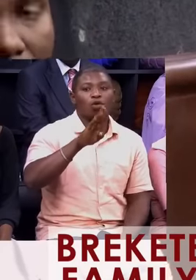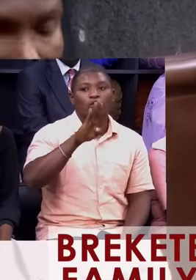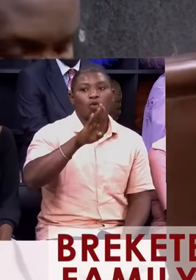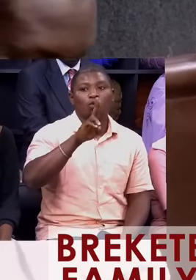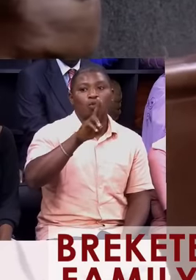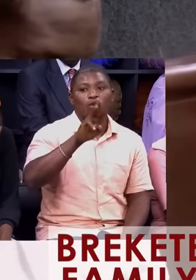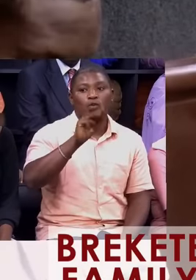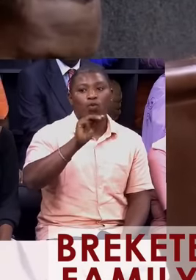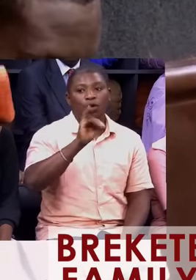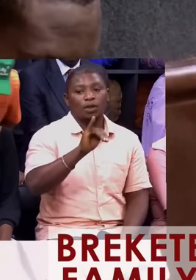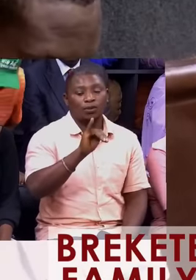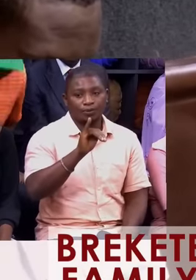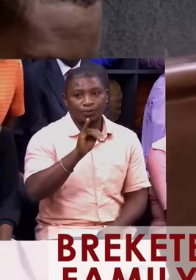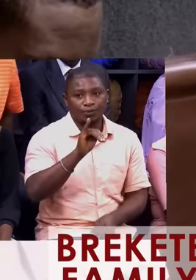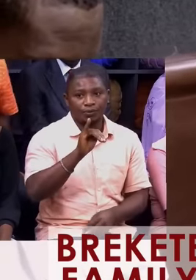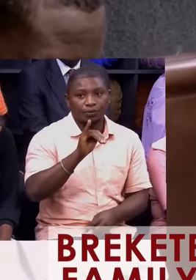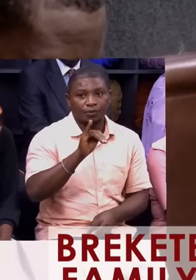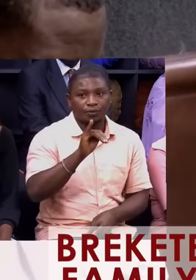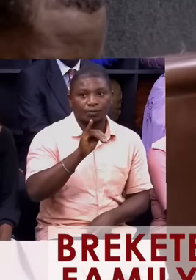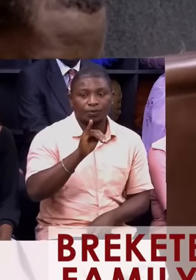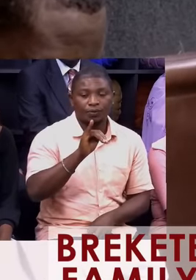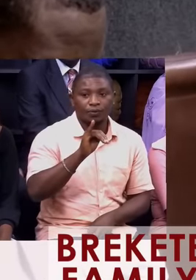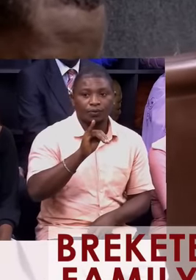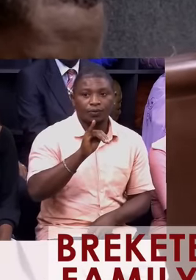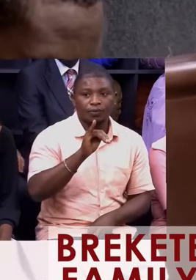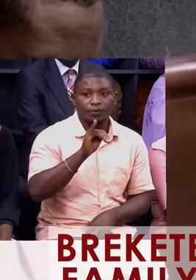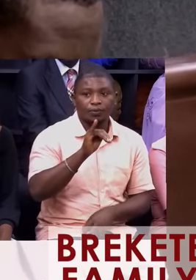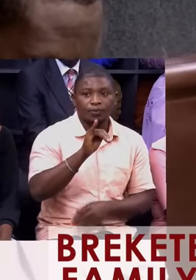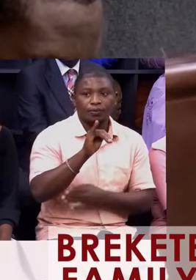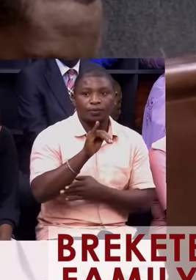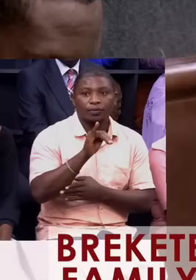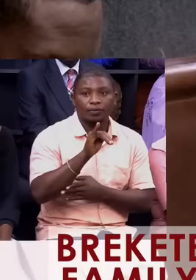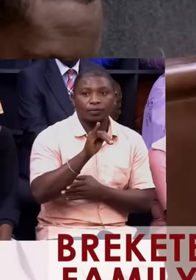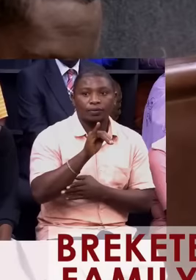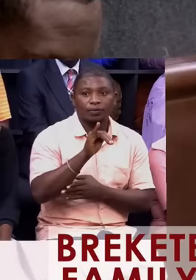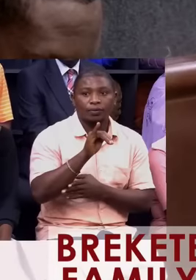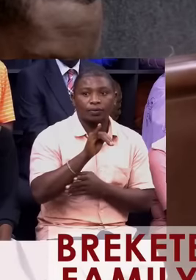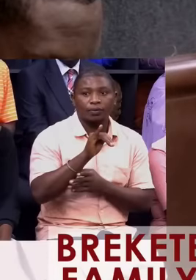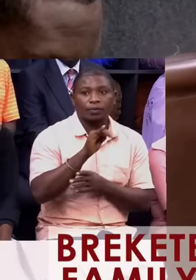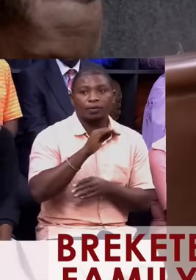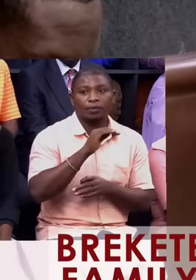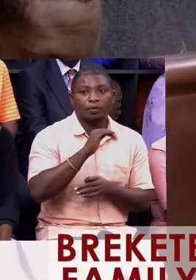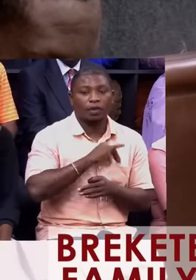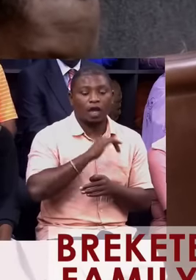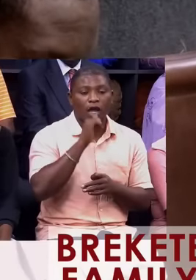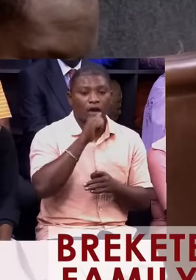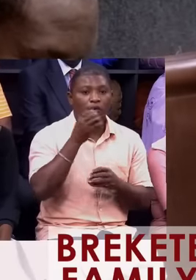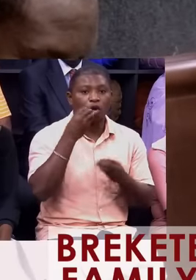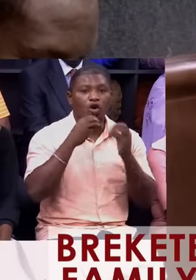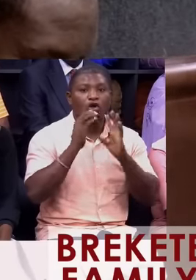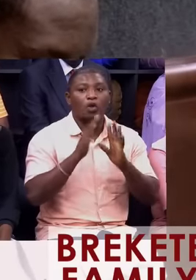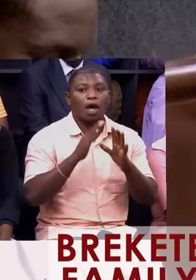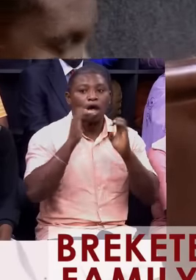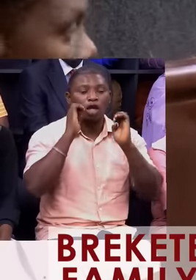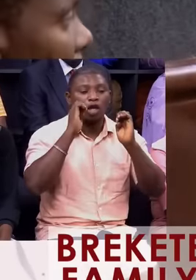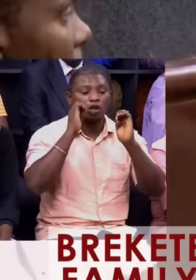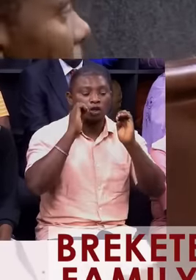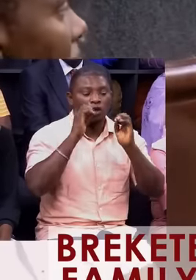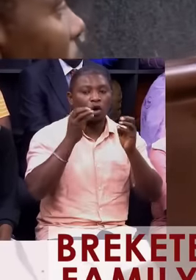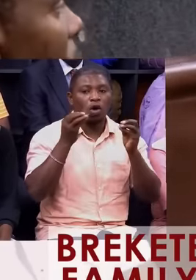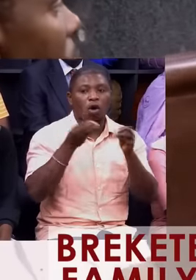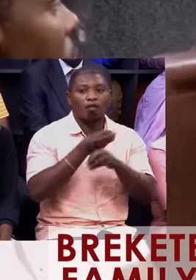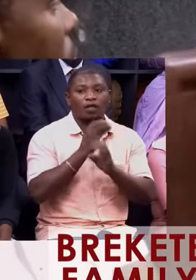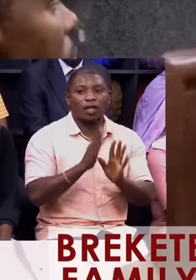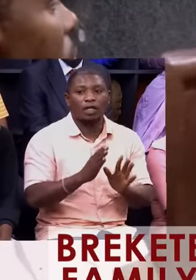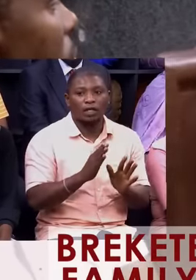competition and consumer protection commission um I'm a consumer education officer and